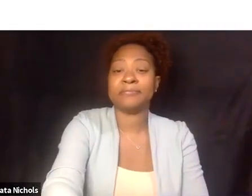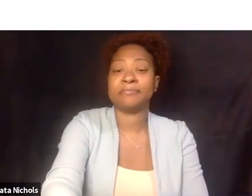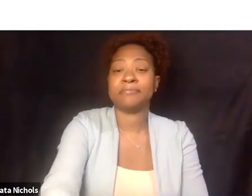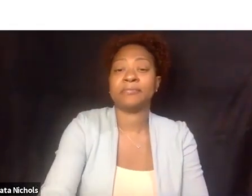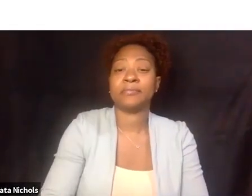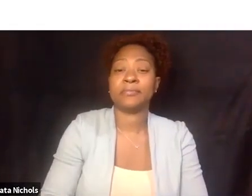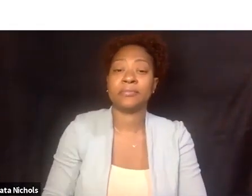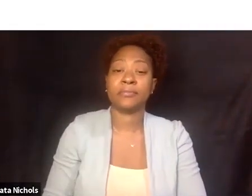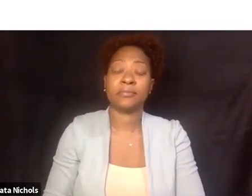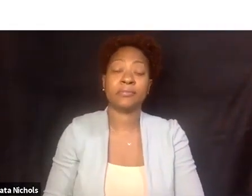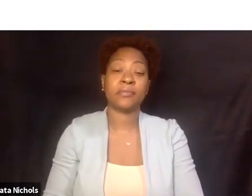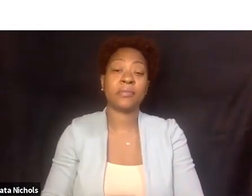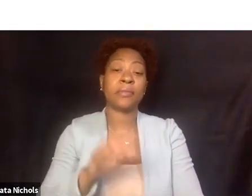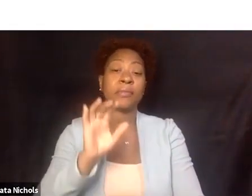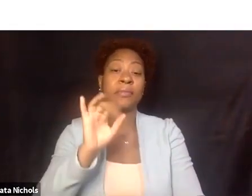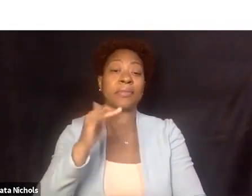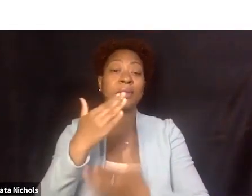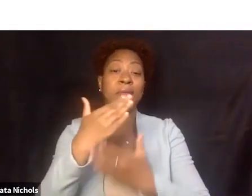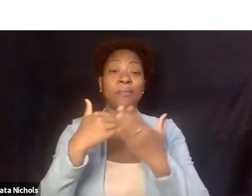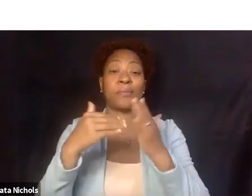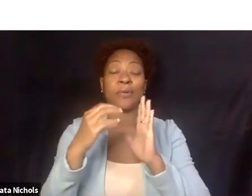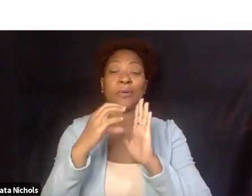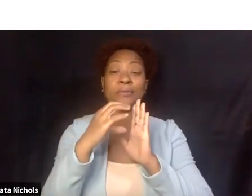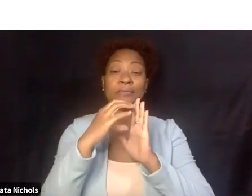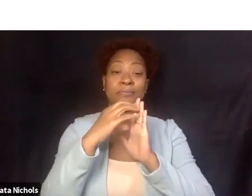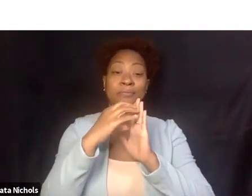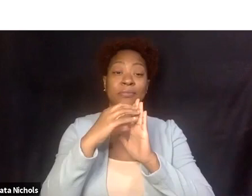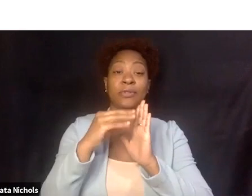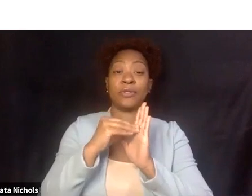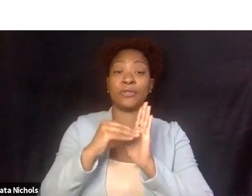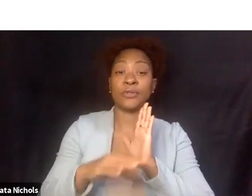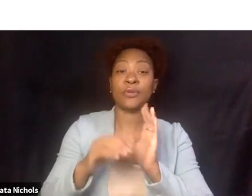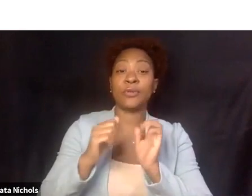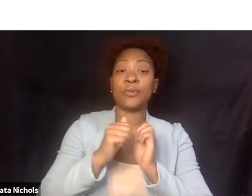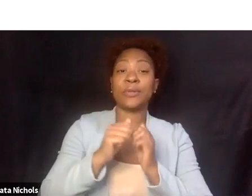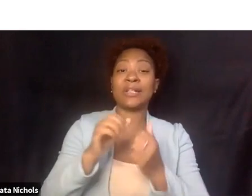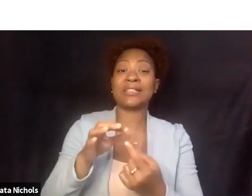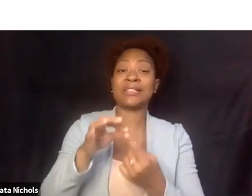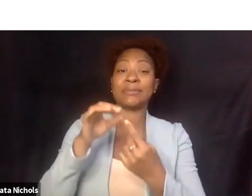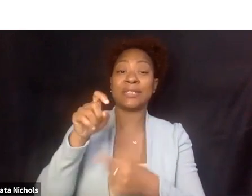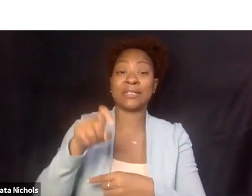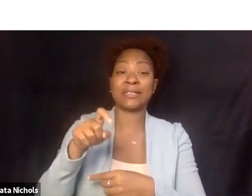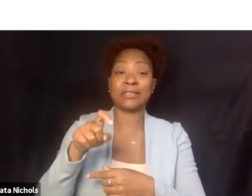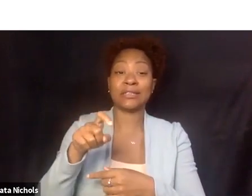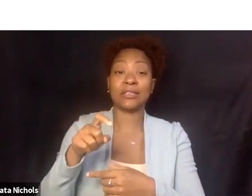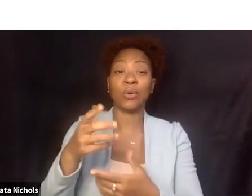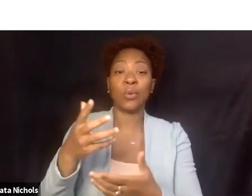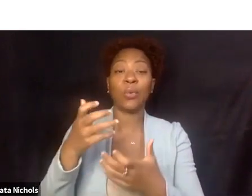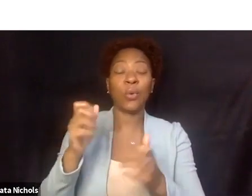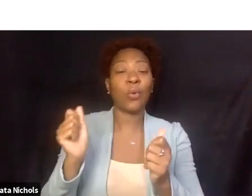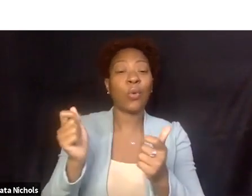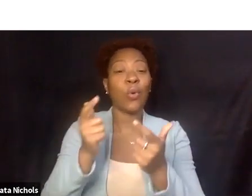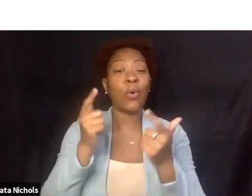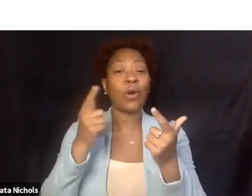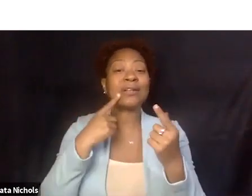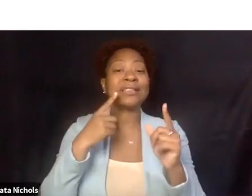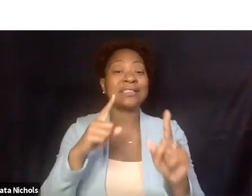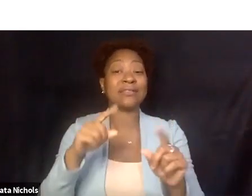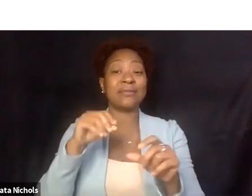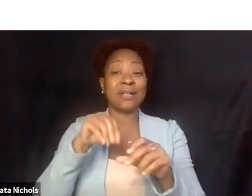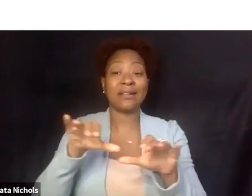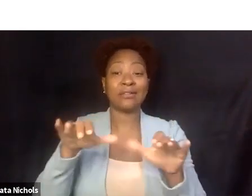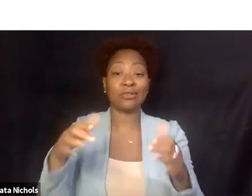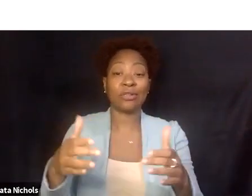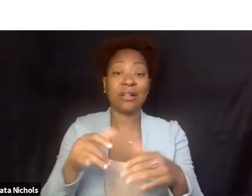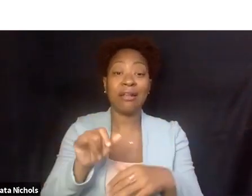This section of the syllabus reads, students with special needs, we want everyone to be successful in this course. If